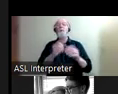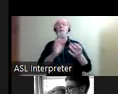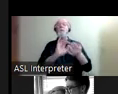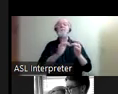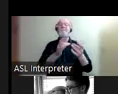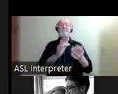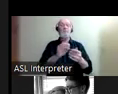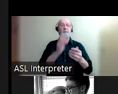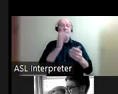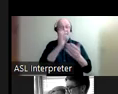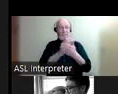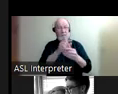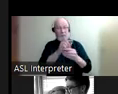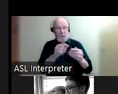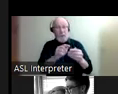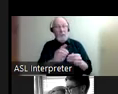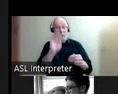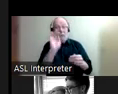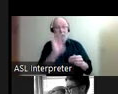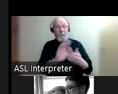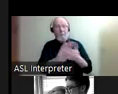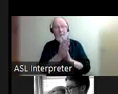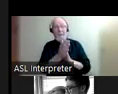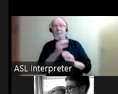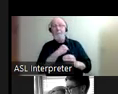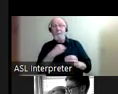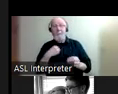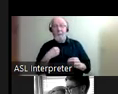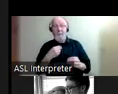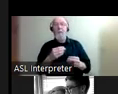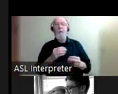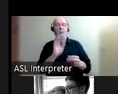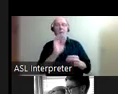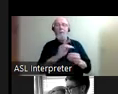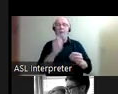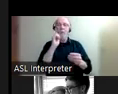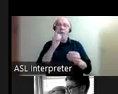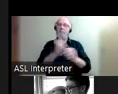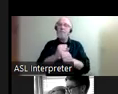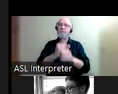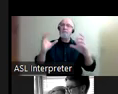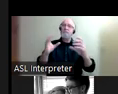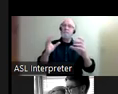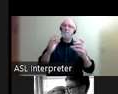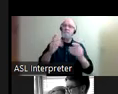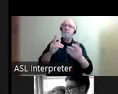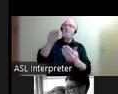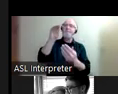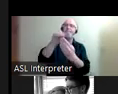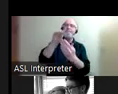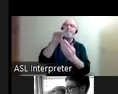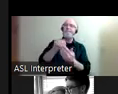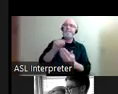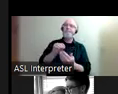see the picture there. You'll click on Become a Member and it'll bring you to the information page where you'll put your information